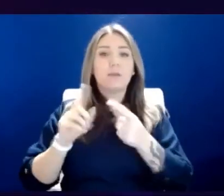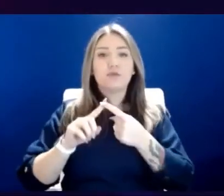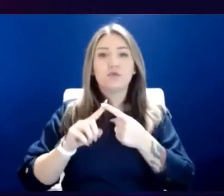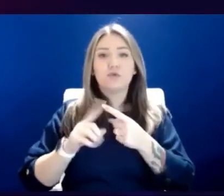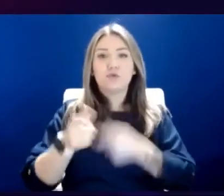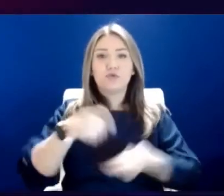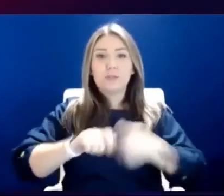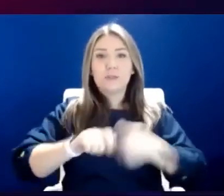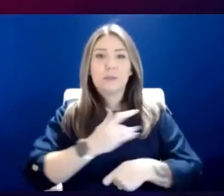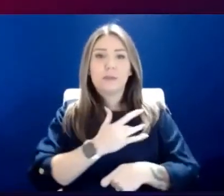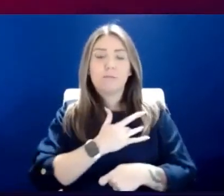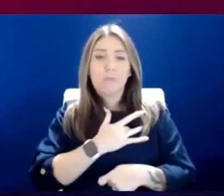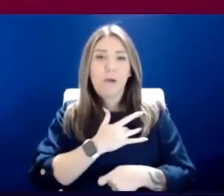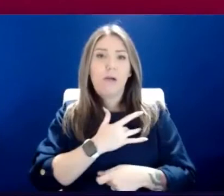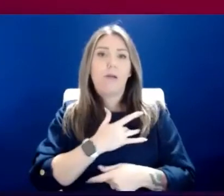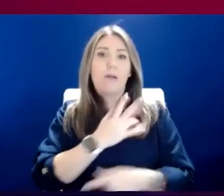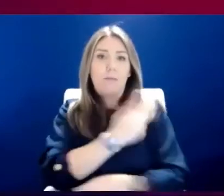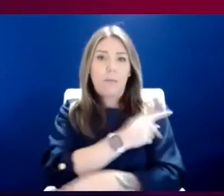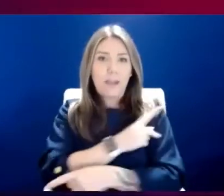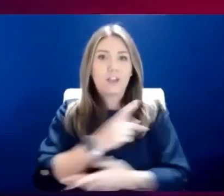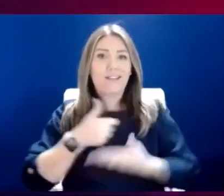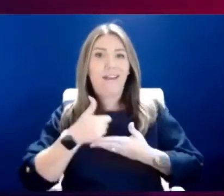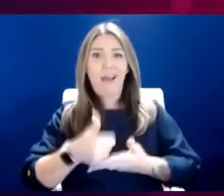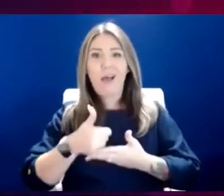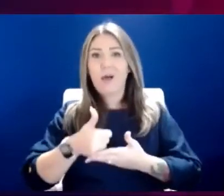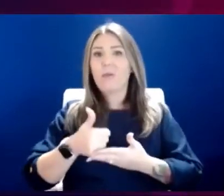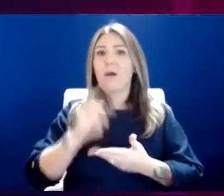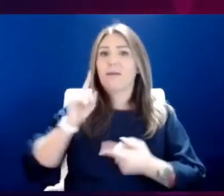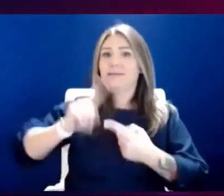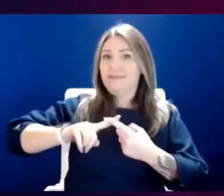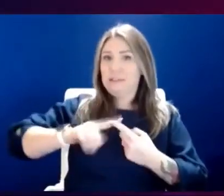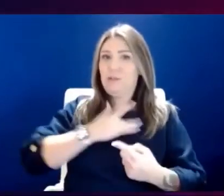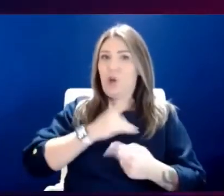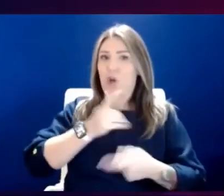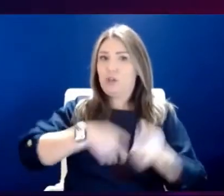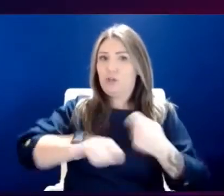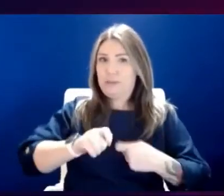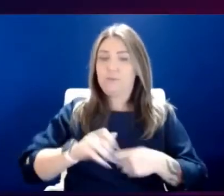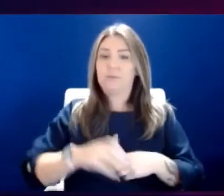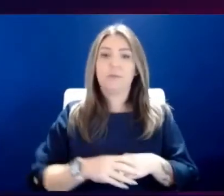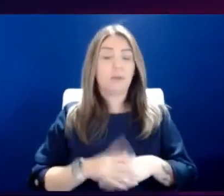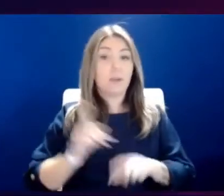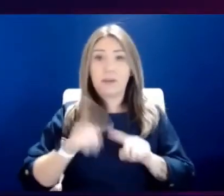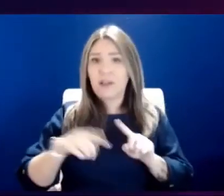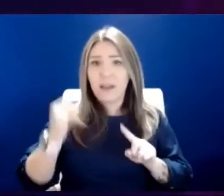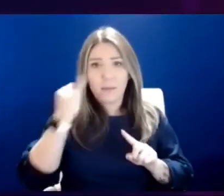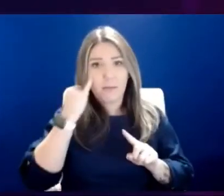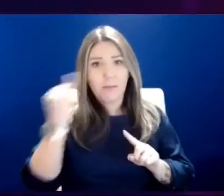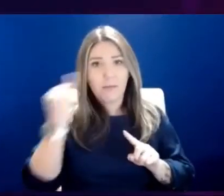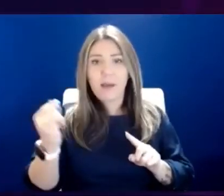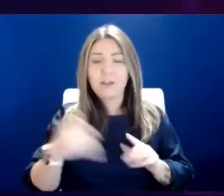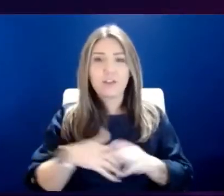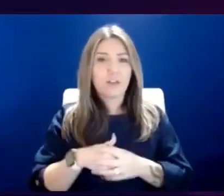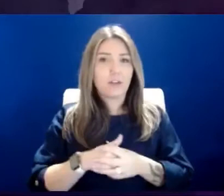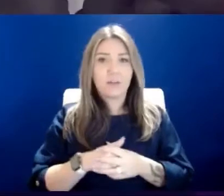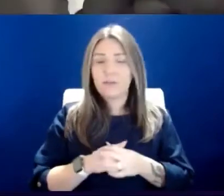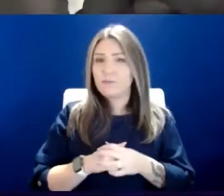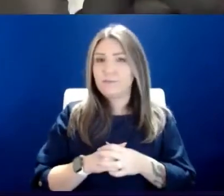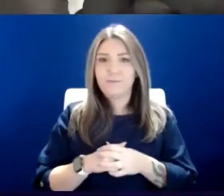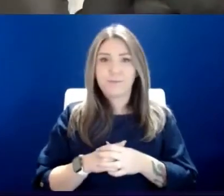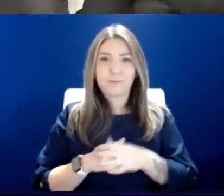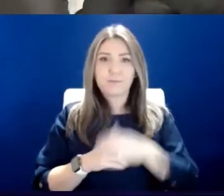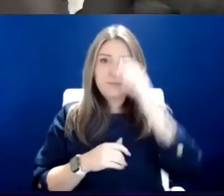be help them to get to the heart transplant. I can't even imagine, and I